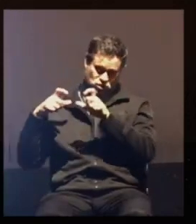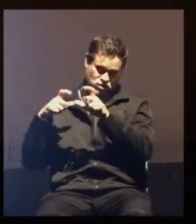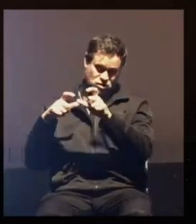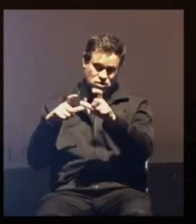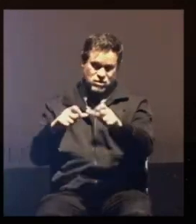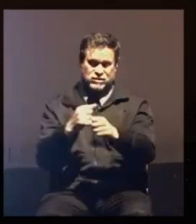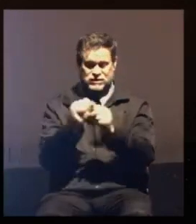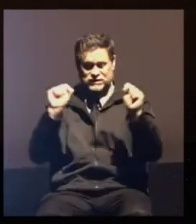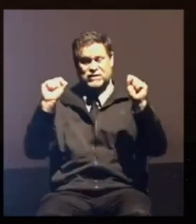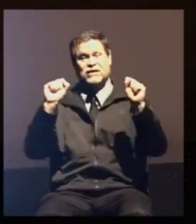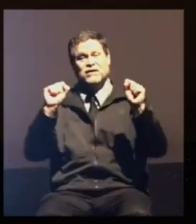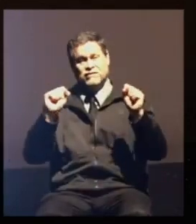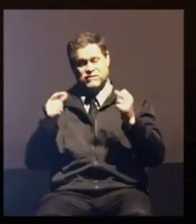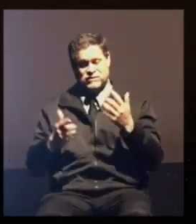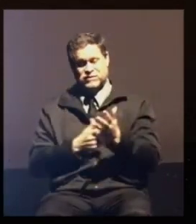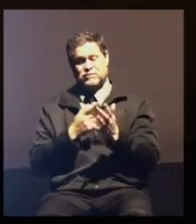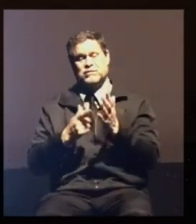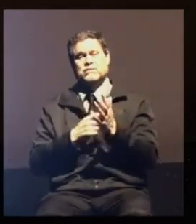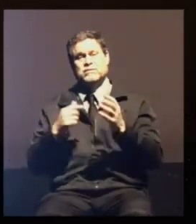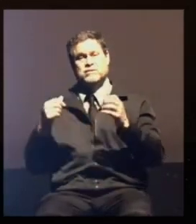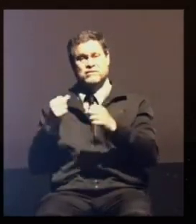save his buddies, and sometimes to fight.